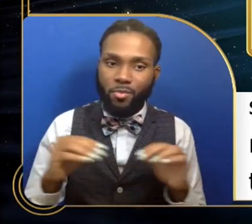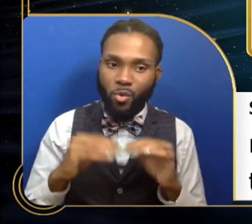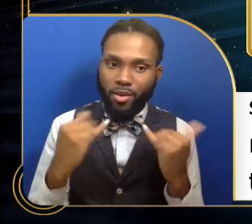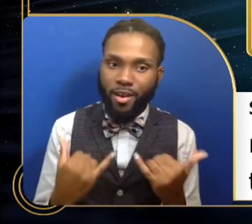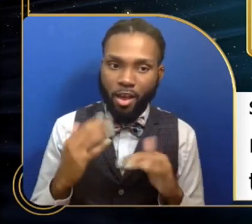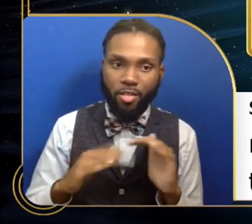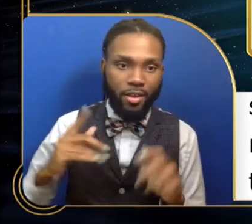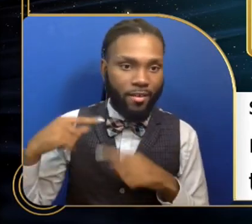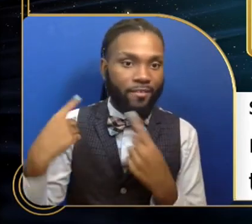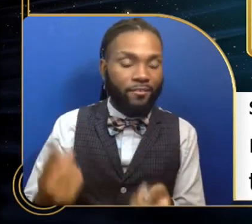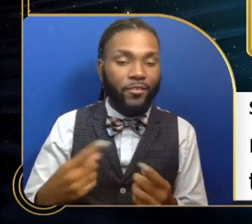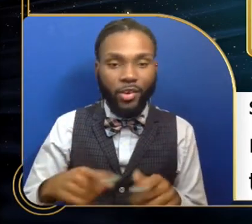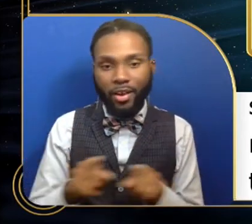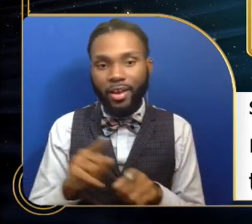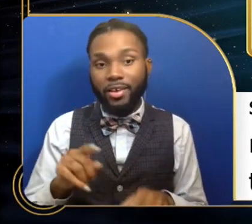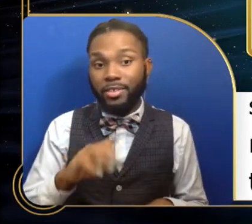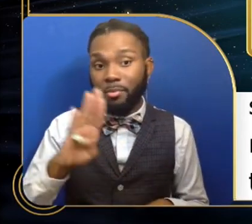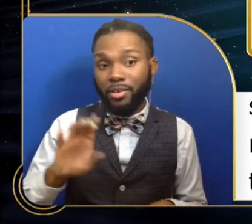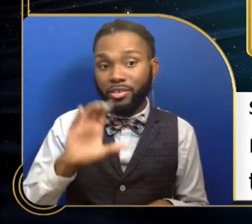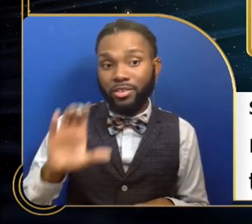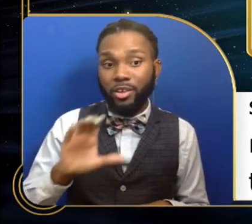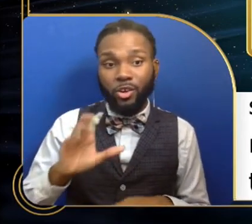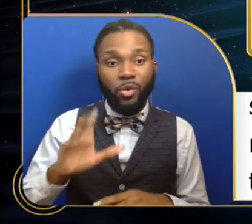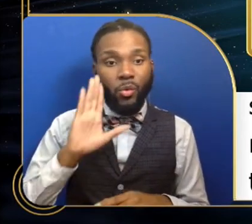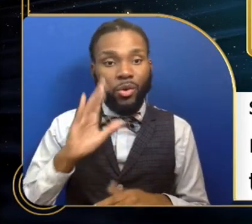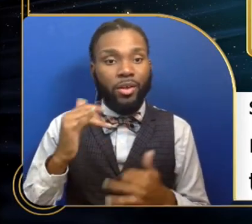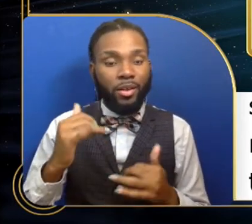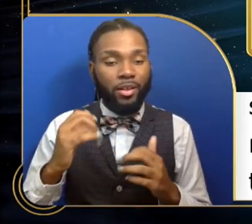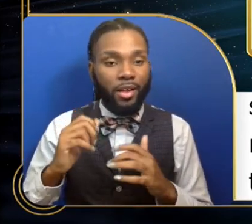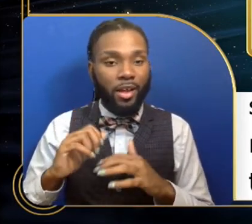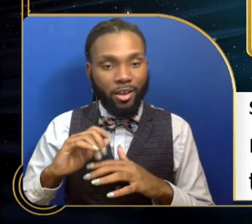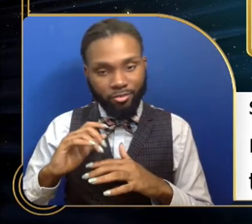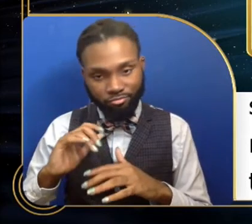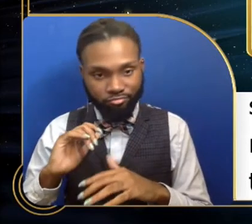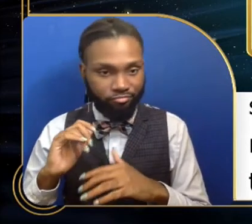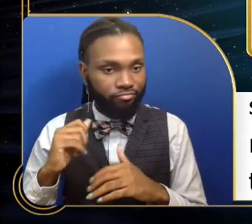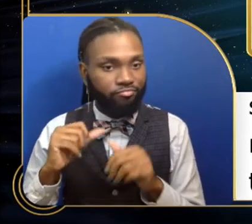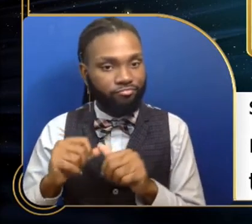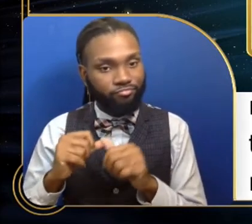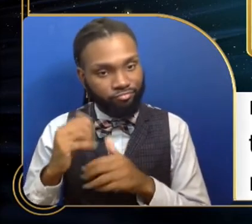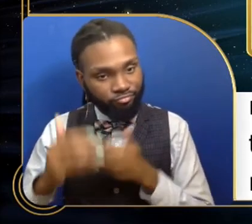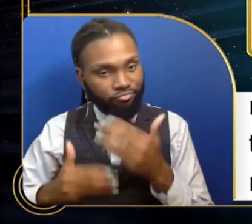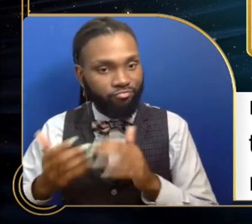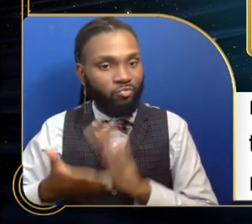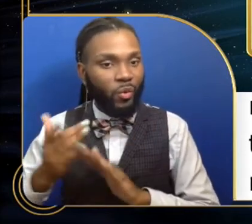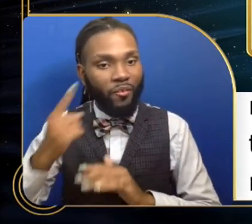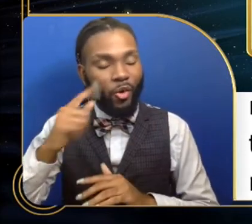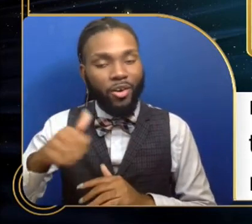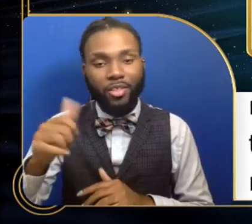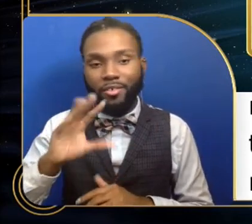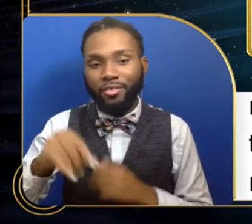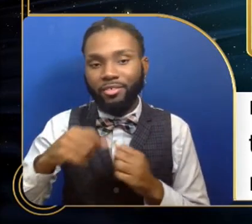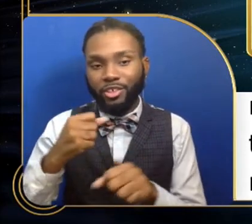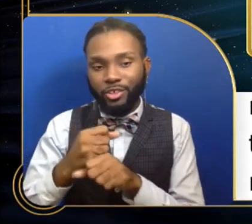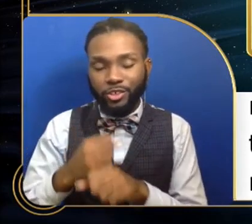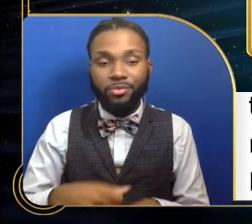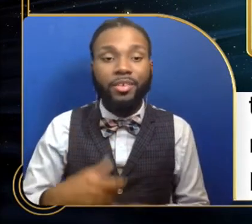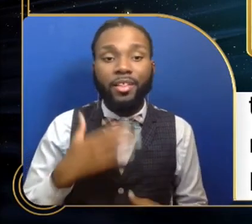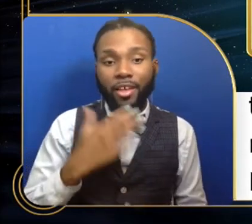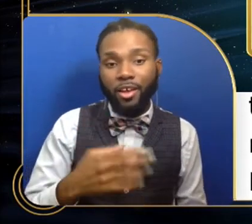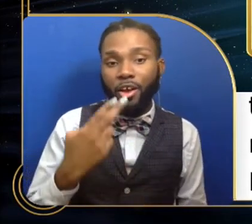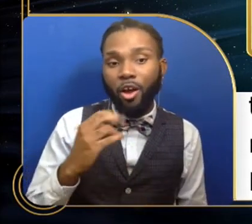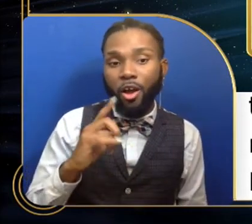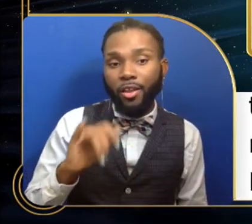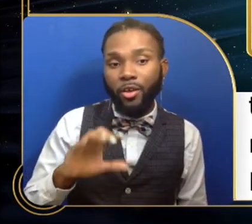the Bazelon Center launches into another 50 years. A special thanks to Holly O'Donnell, Eve Hill, and